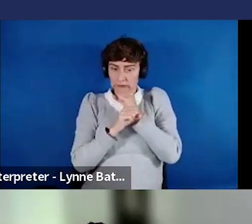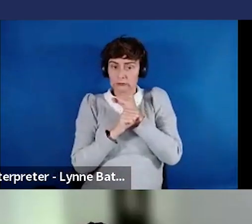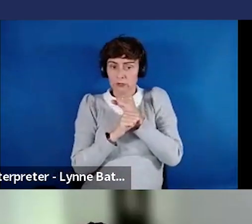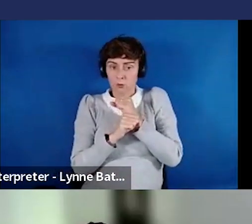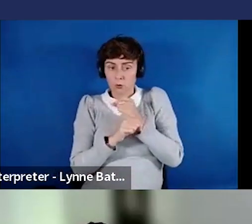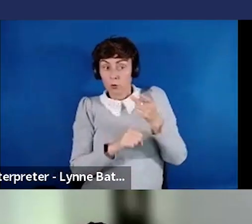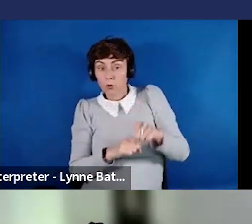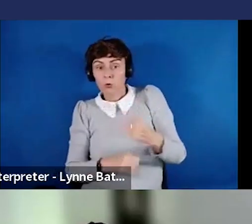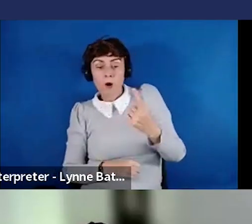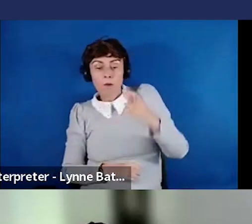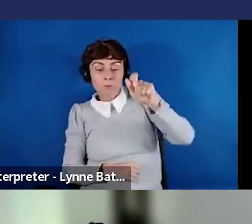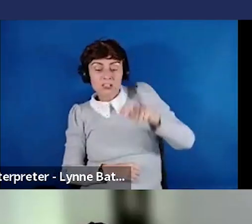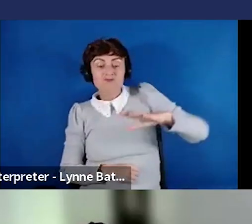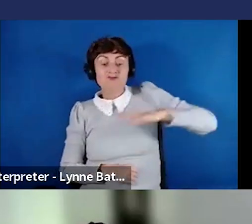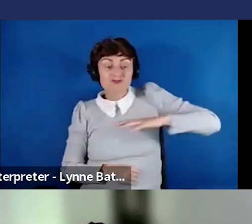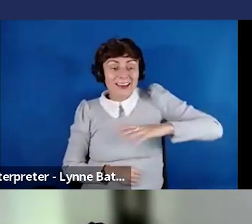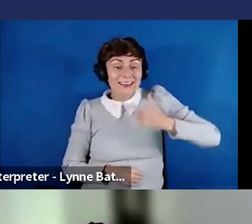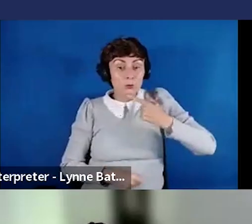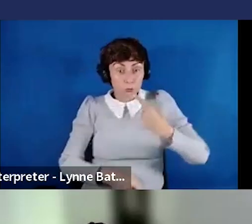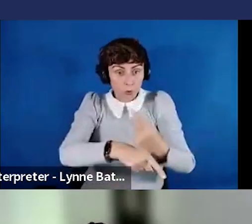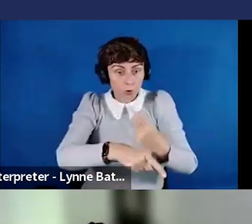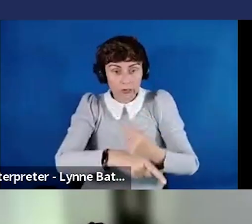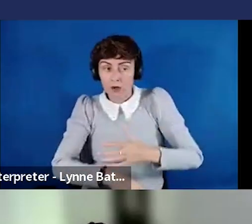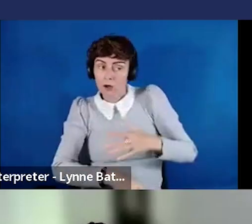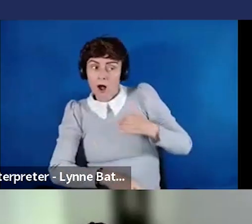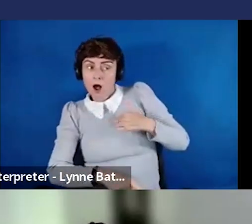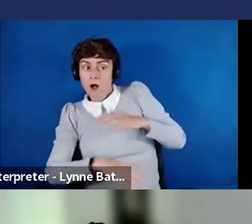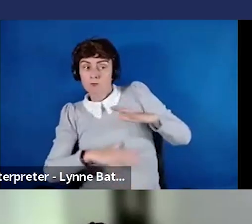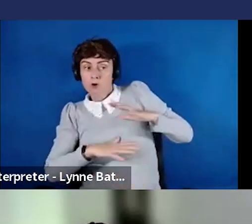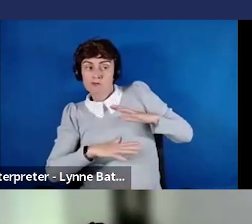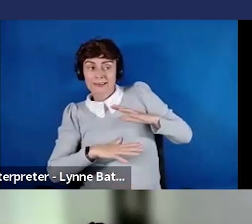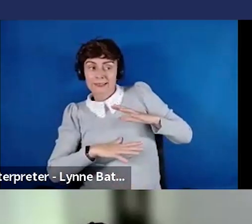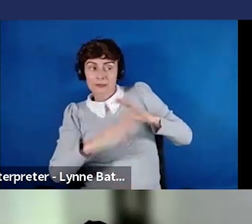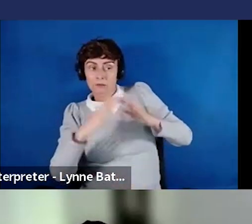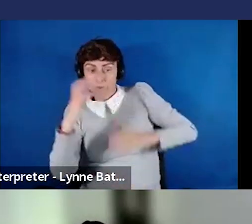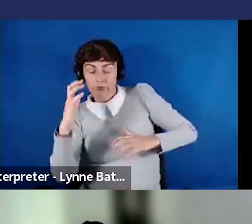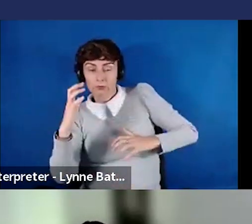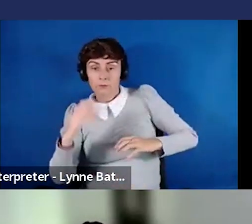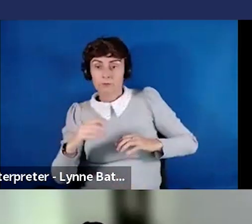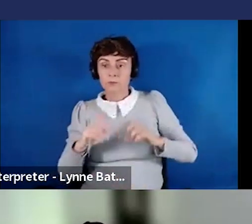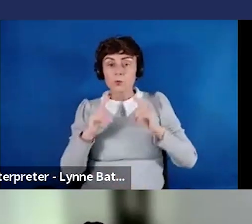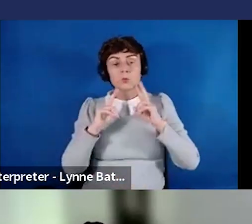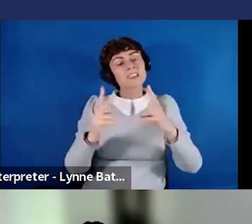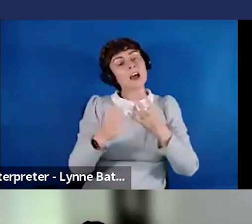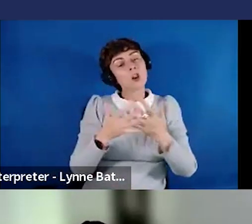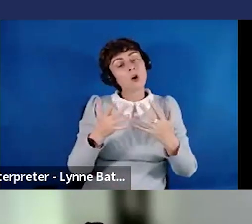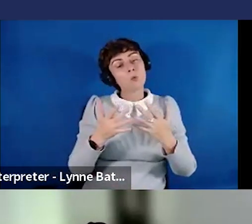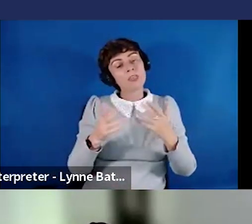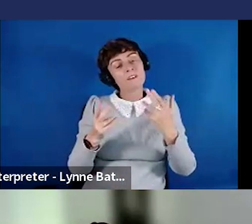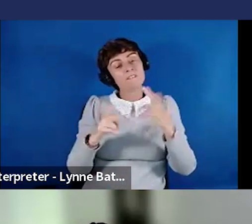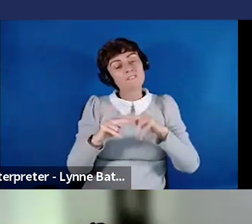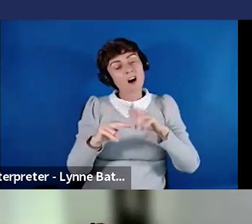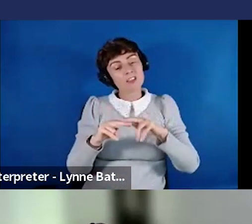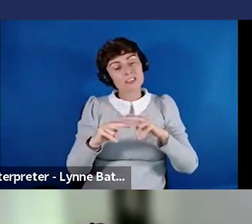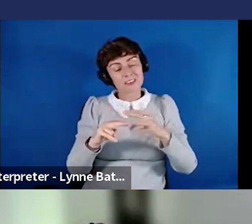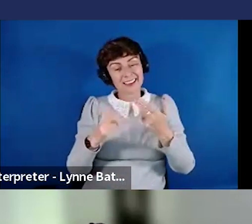to talk and one isn't, and that dynamic shifts over time. We see that quite a lot with dads who've experienced loss, where